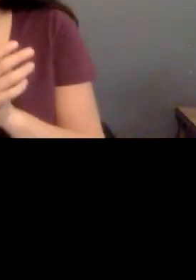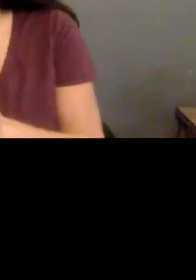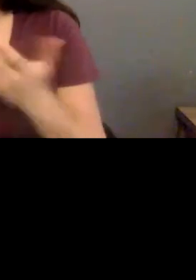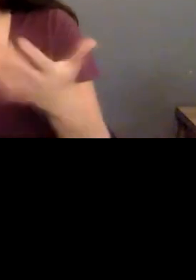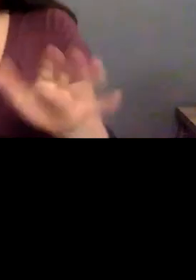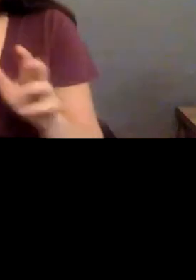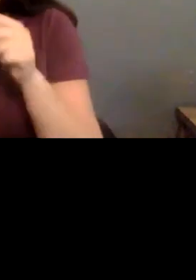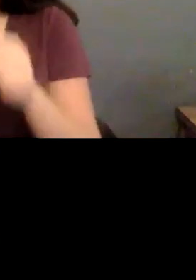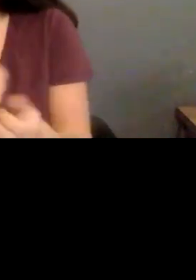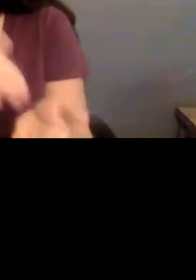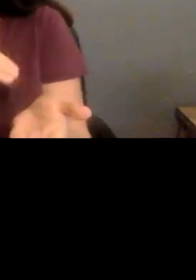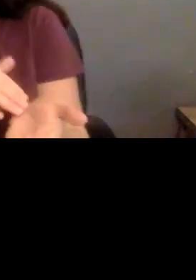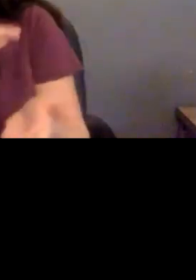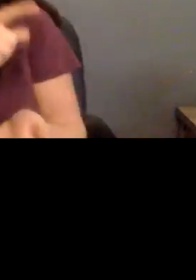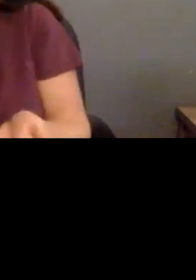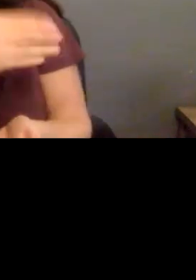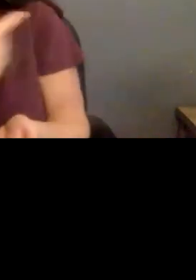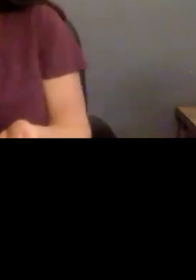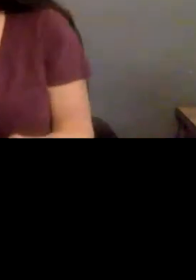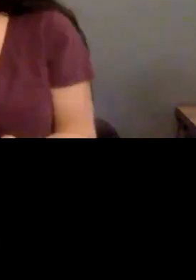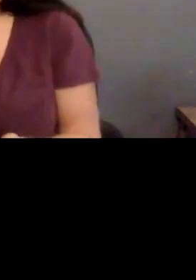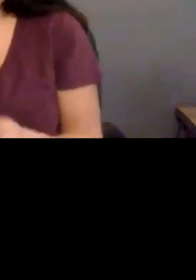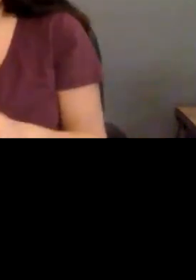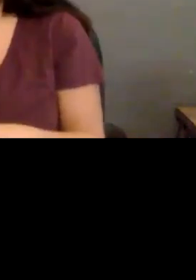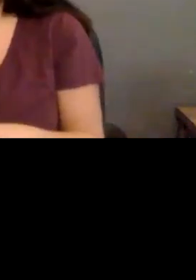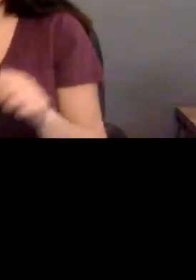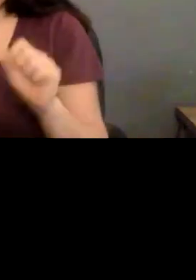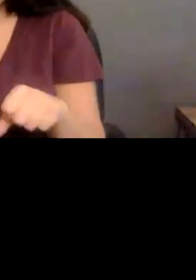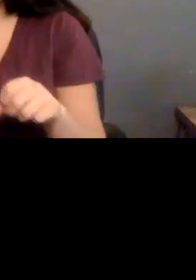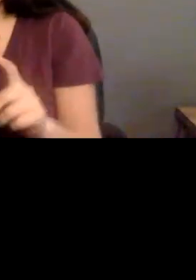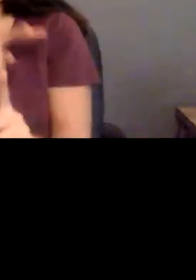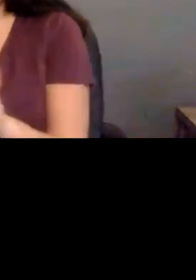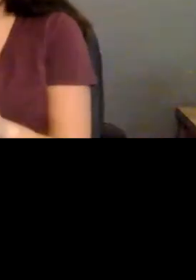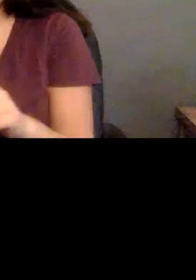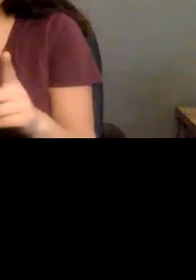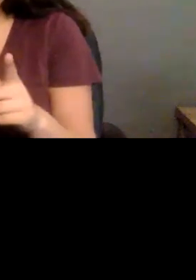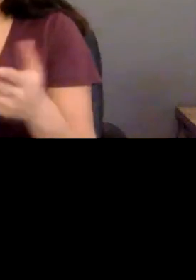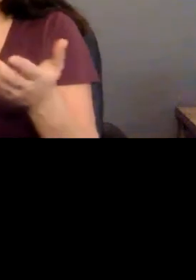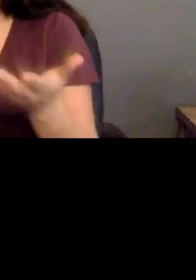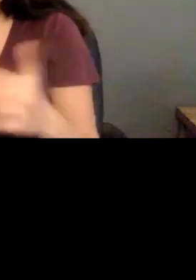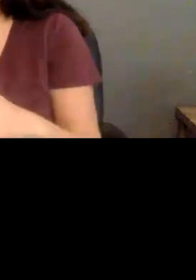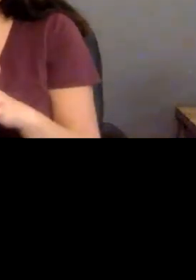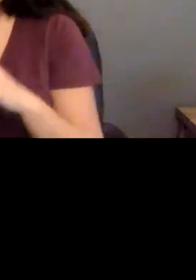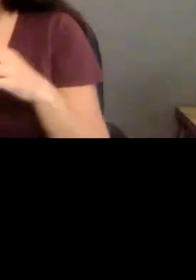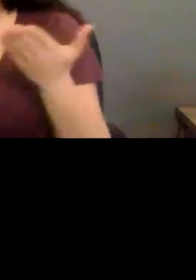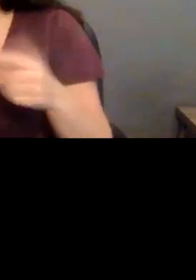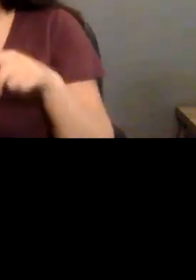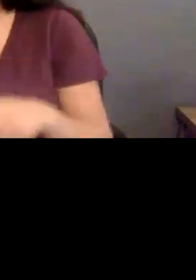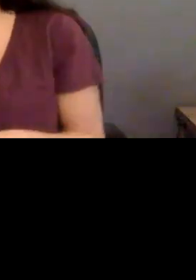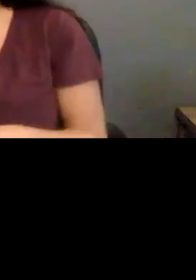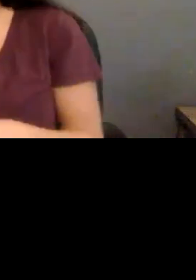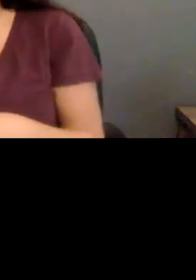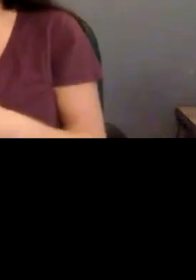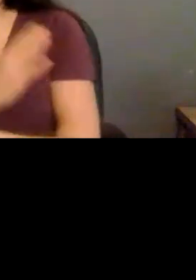follow doctor's orders for that reason. I imagine that it could be applied. May, depending on the level of severity of that patient,